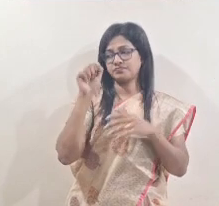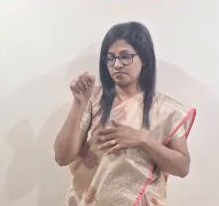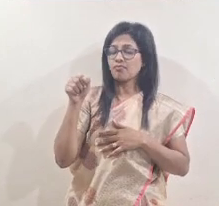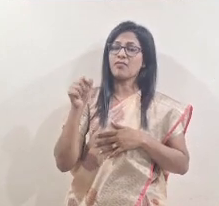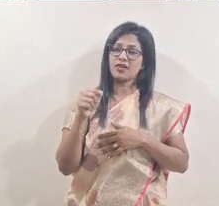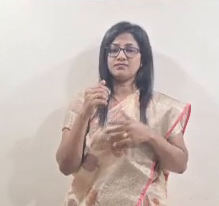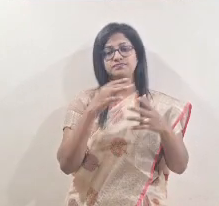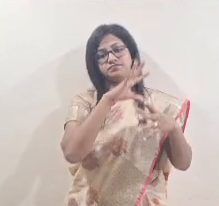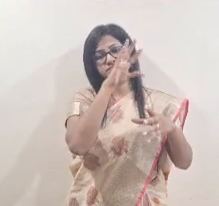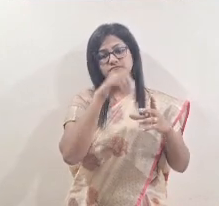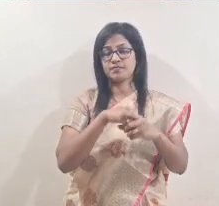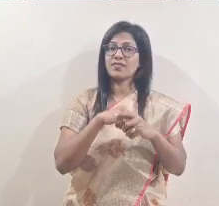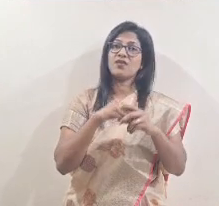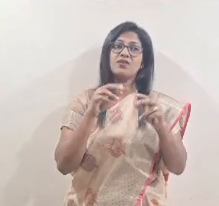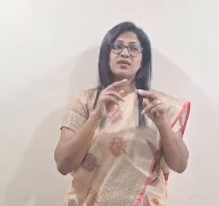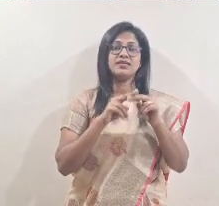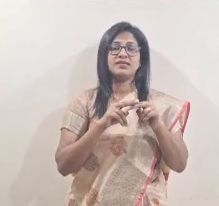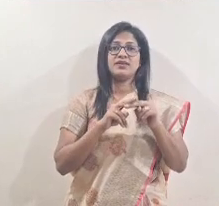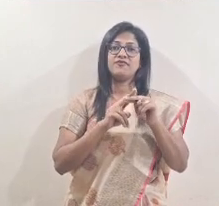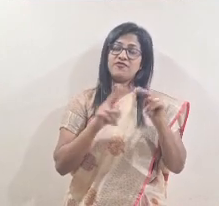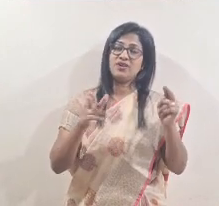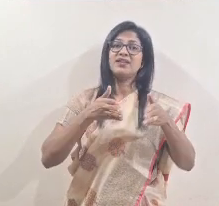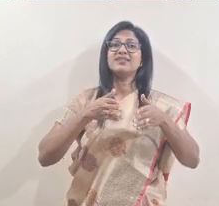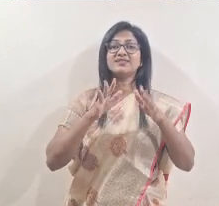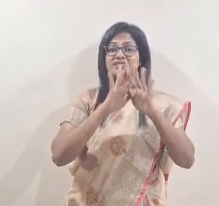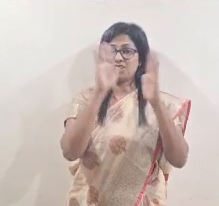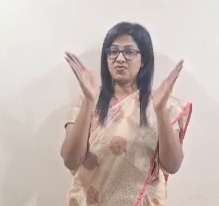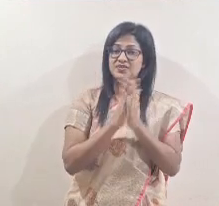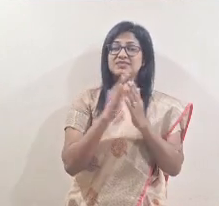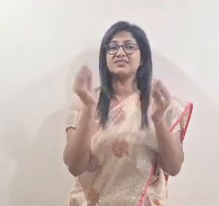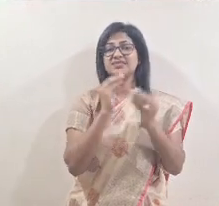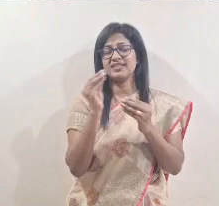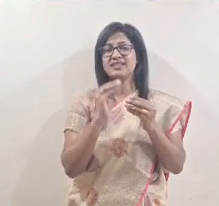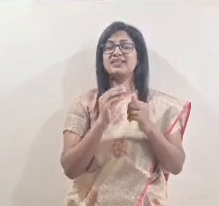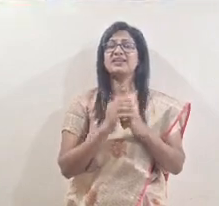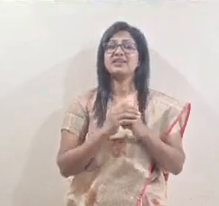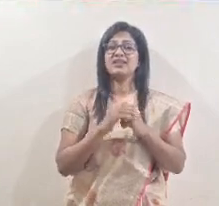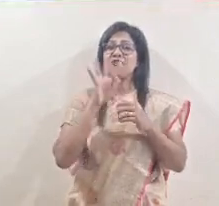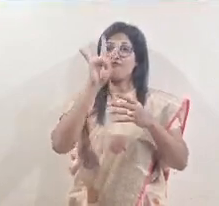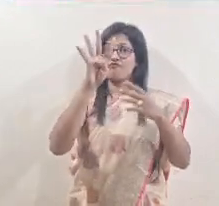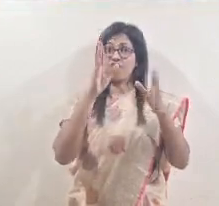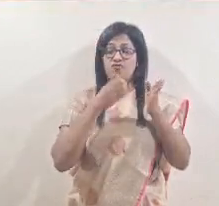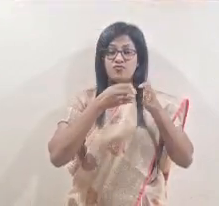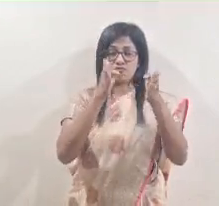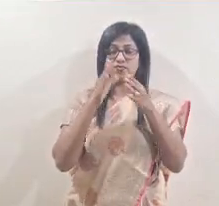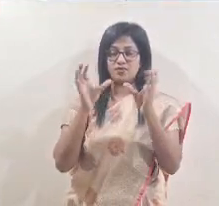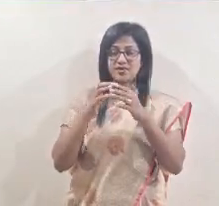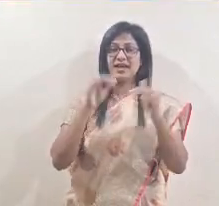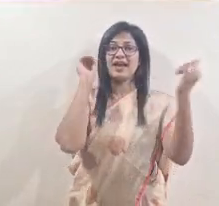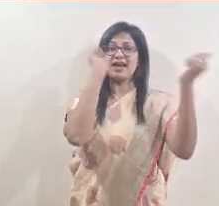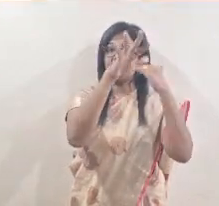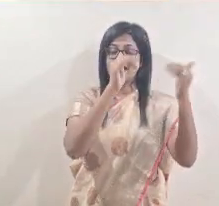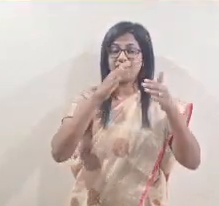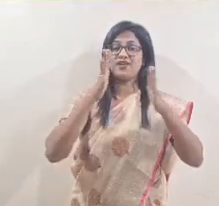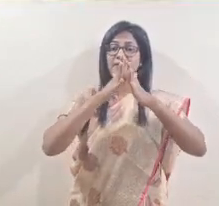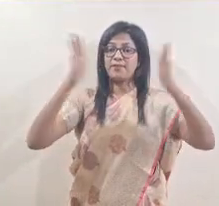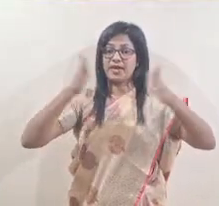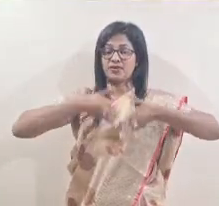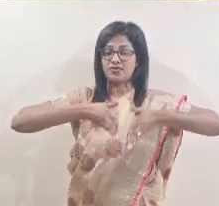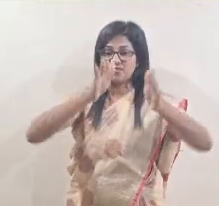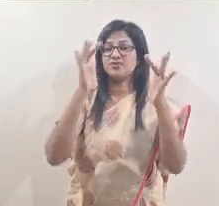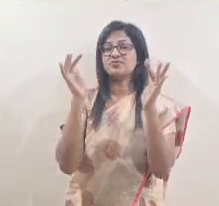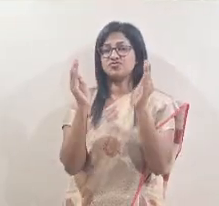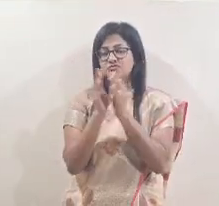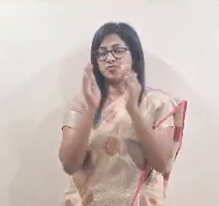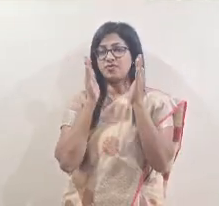sir. We have considered all the basically broadly saying that we have considered 4 categories of road, that is highways, major roads, minor roads, and